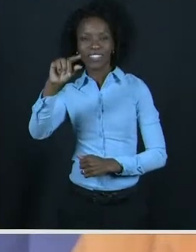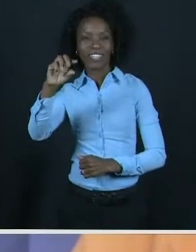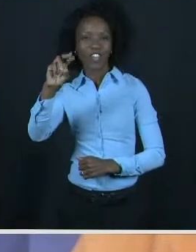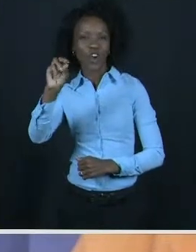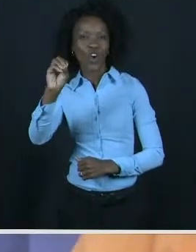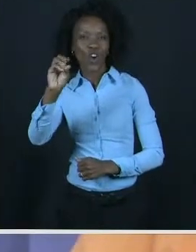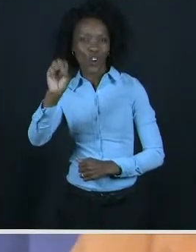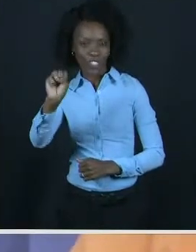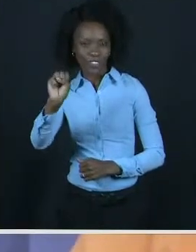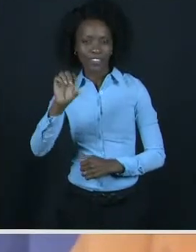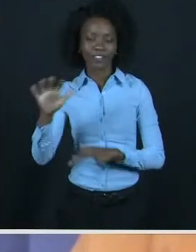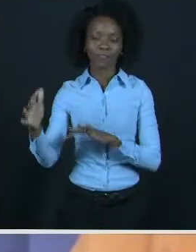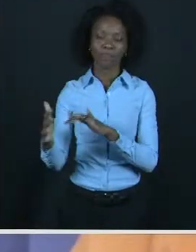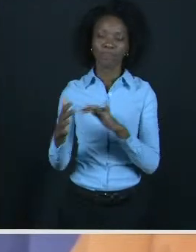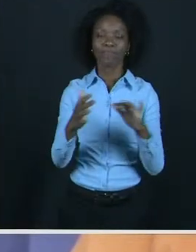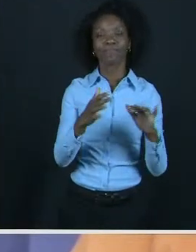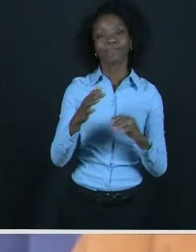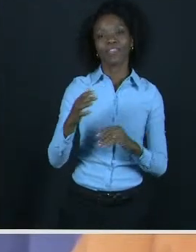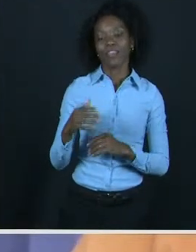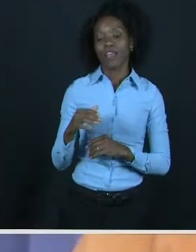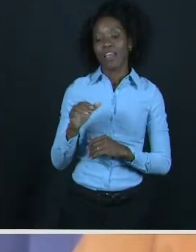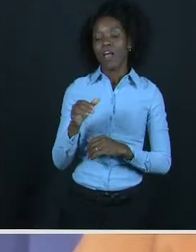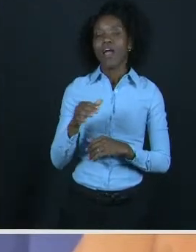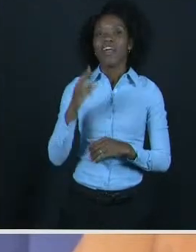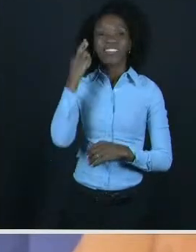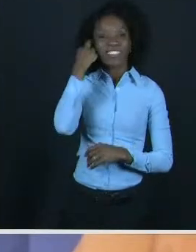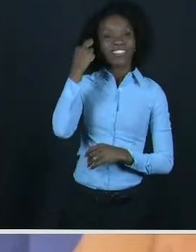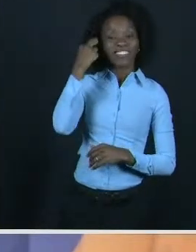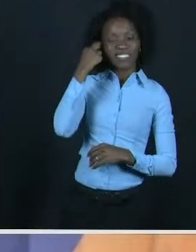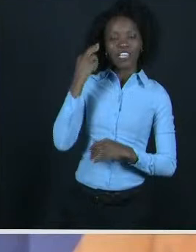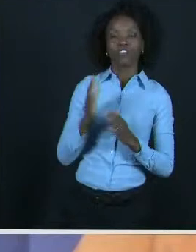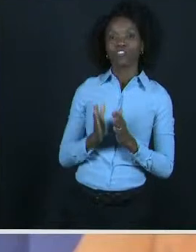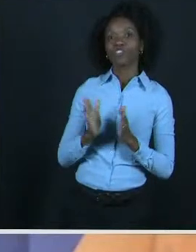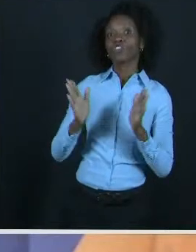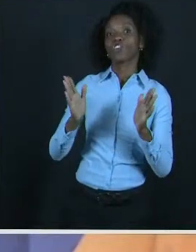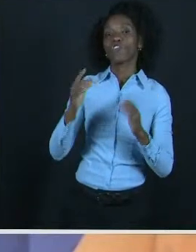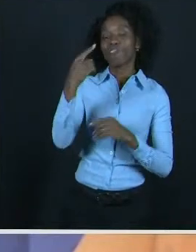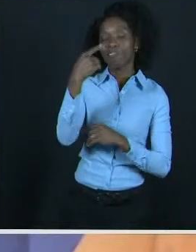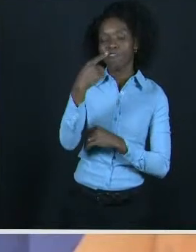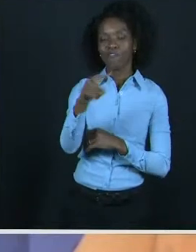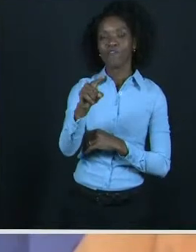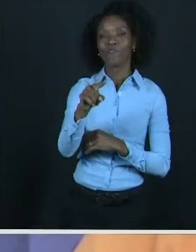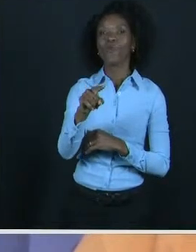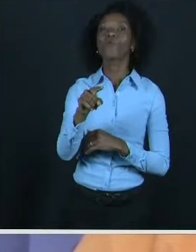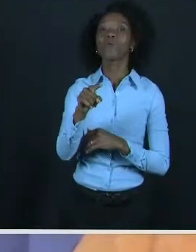the Secretary General of the Commonwealth,